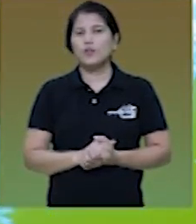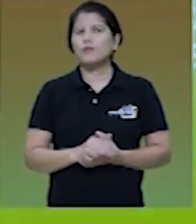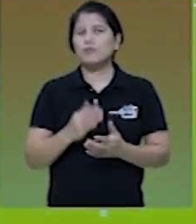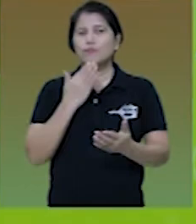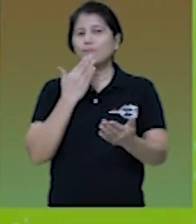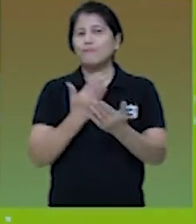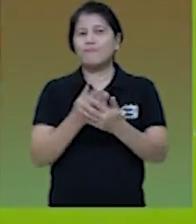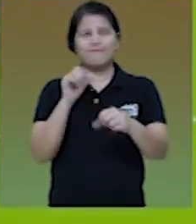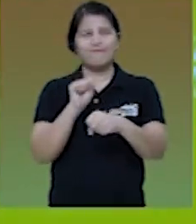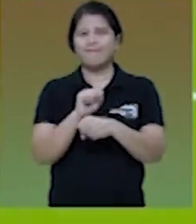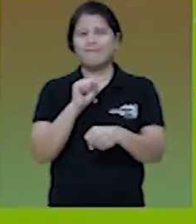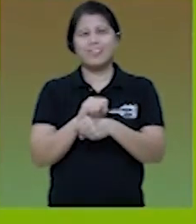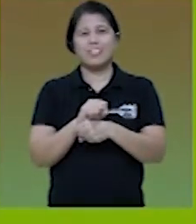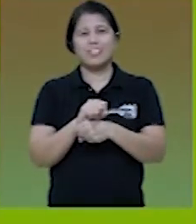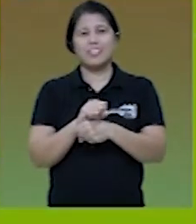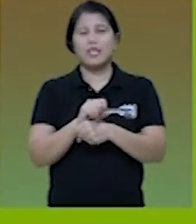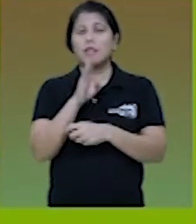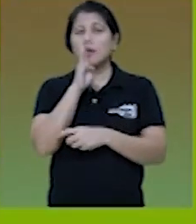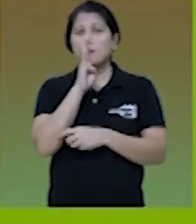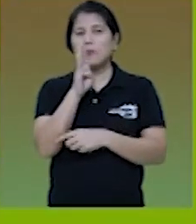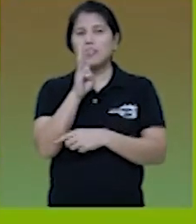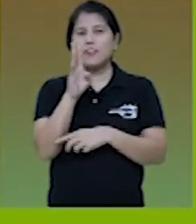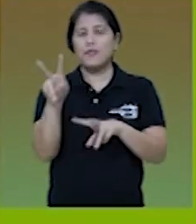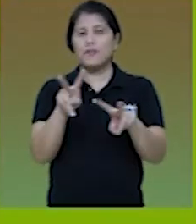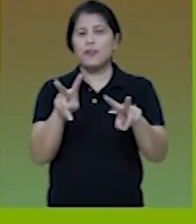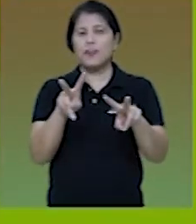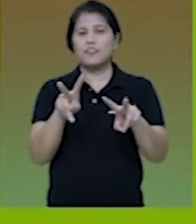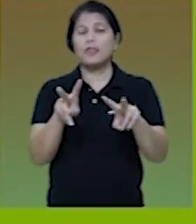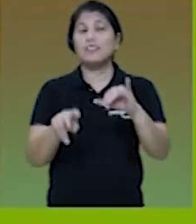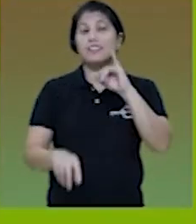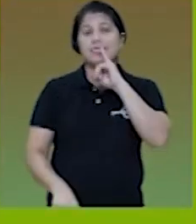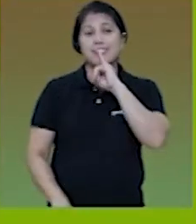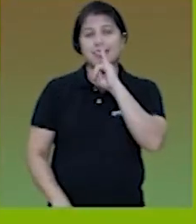Great job! The be verb is.